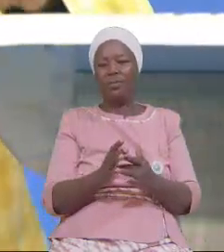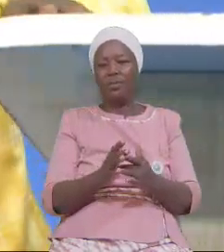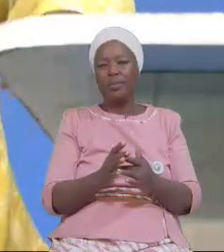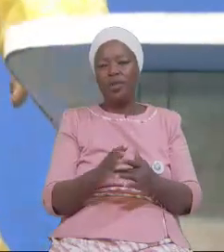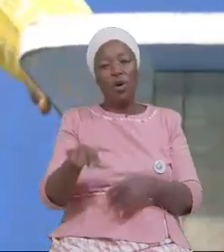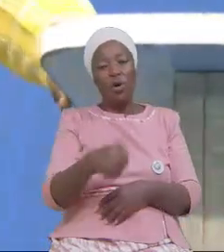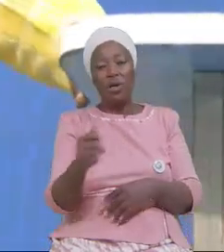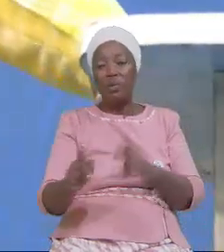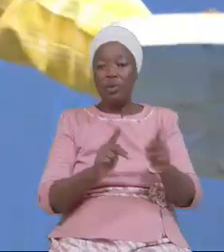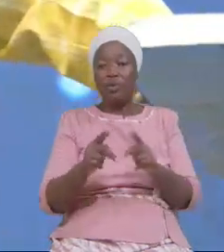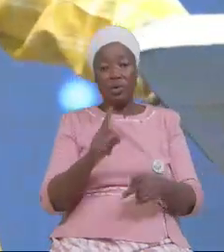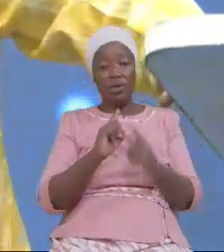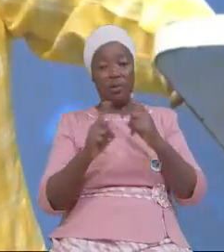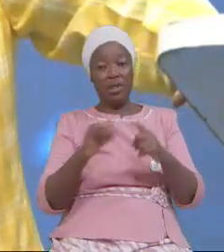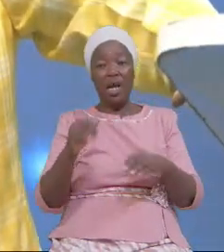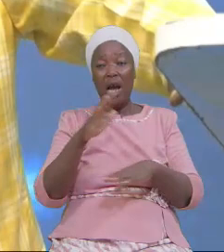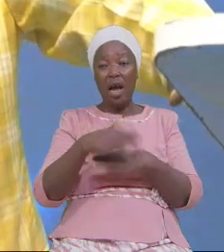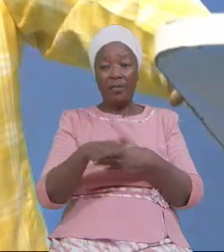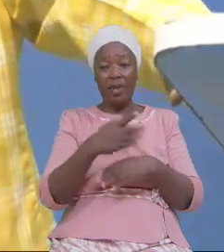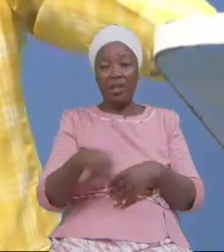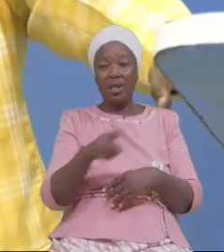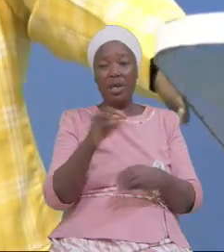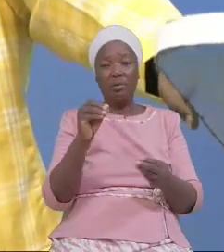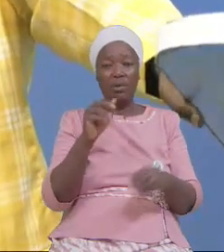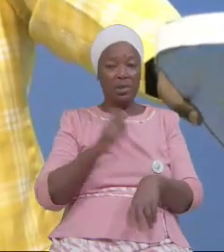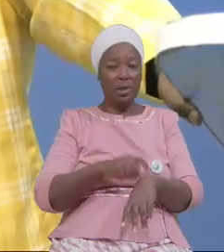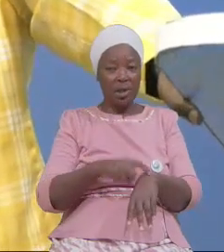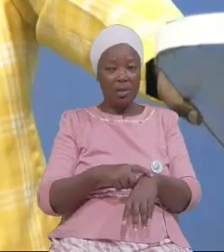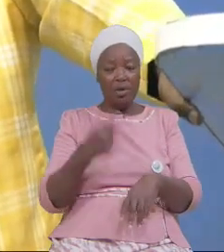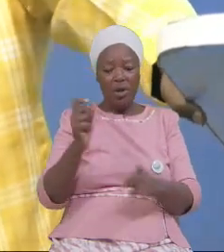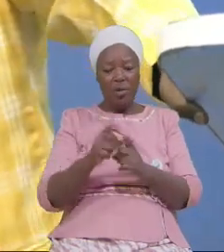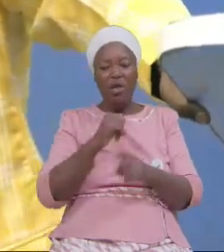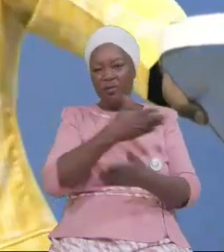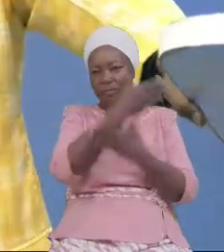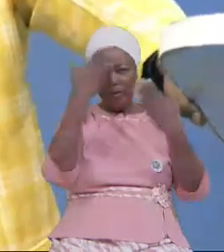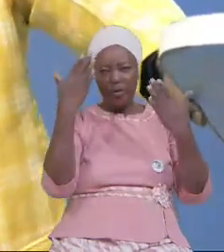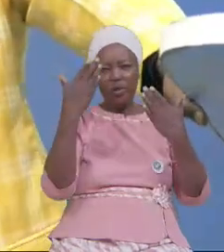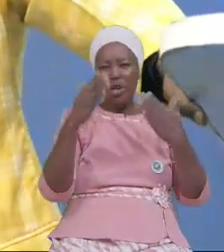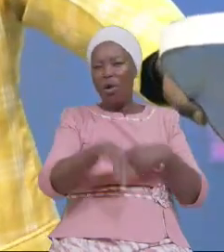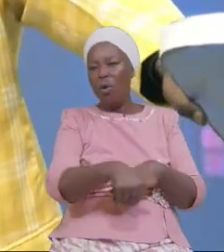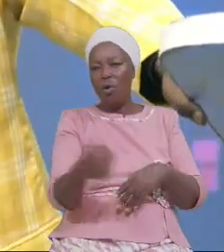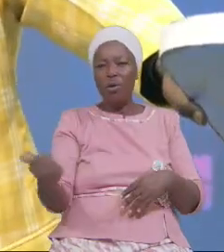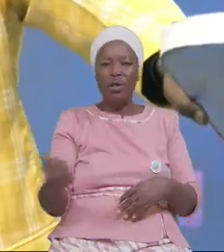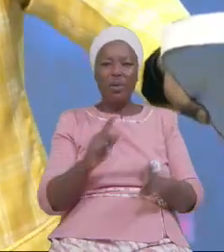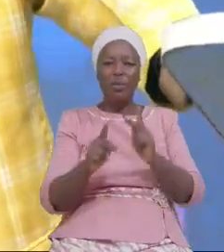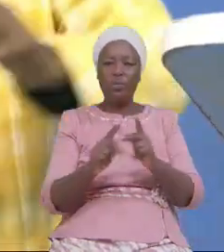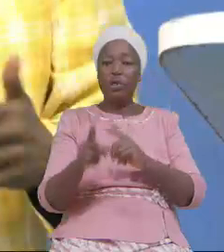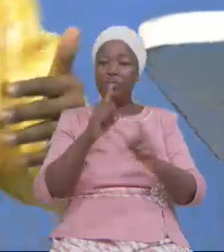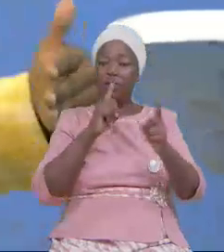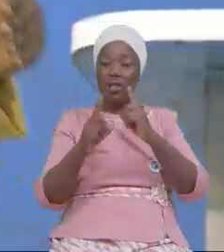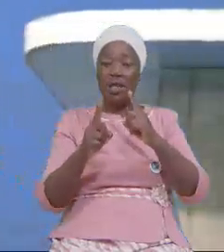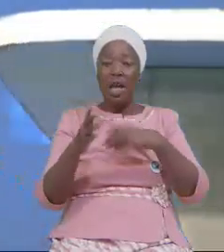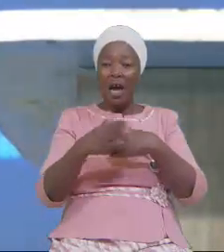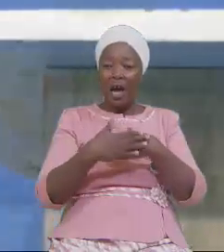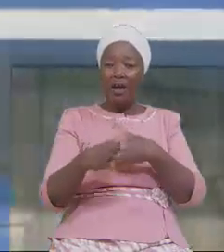speak after their time, their word forgotten. Other people speak after